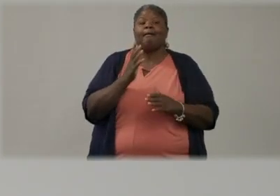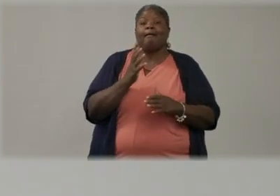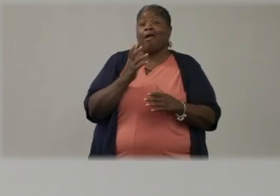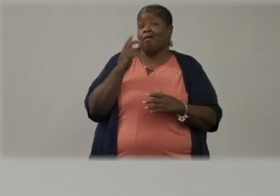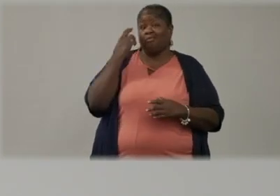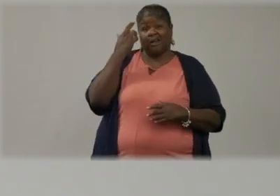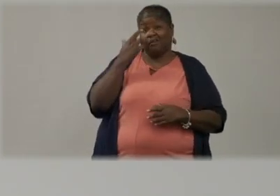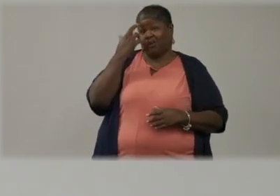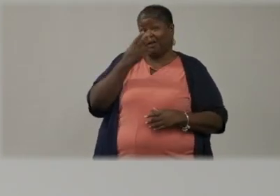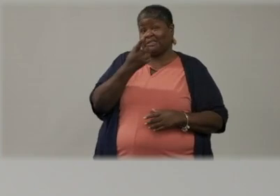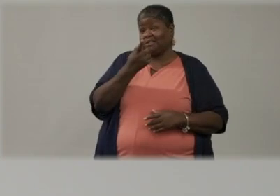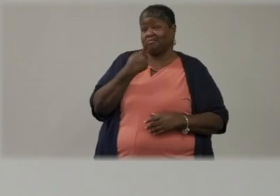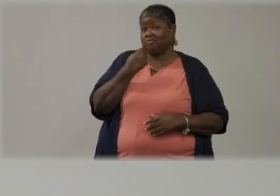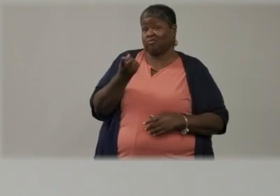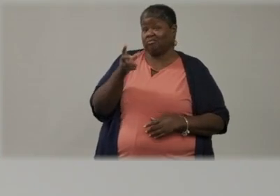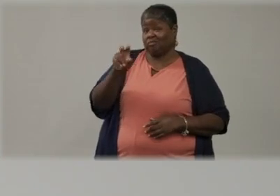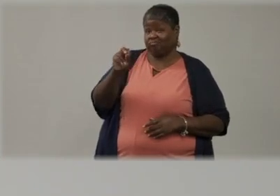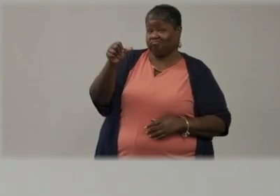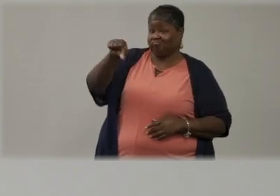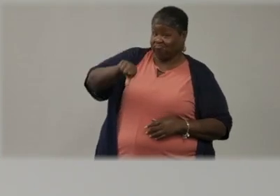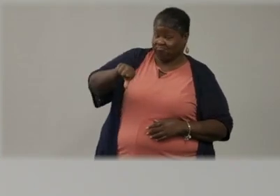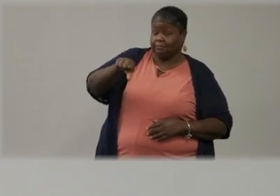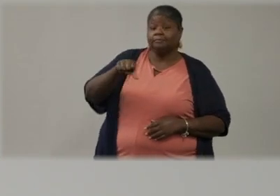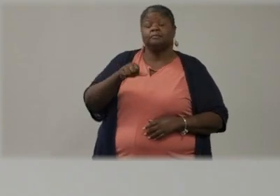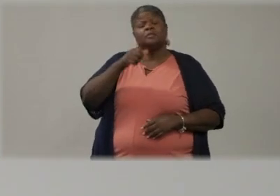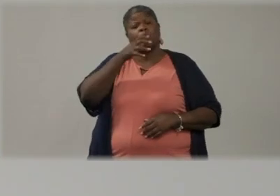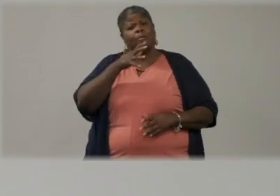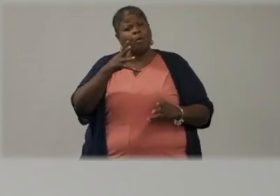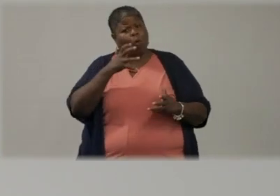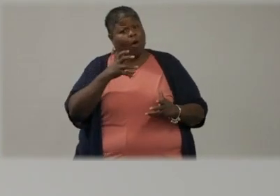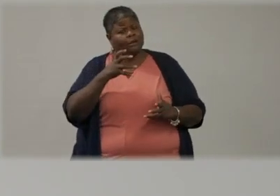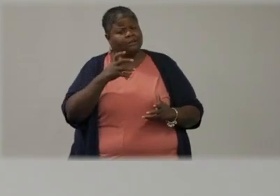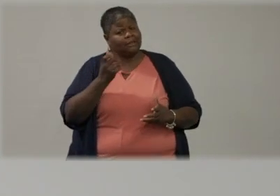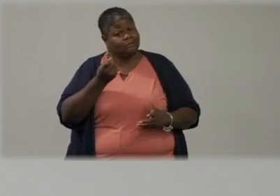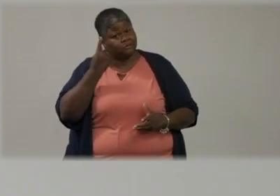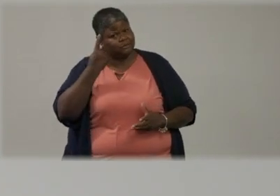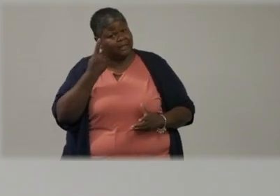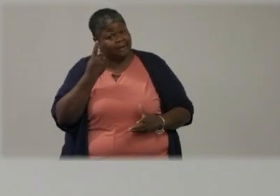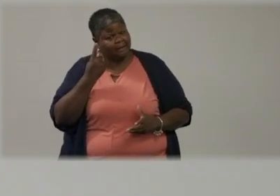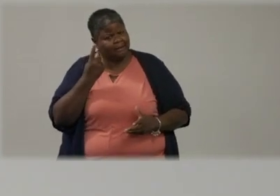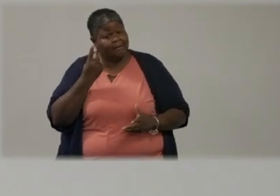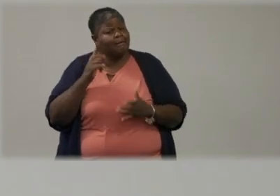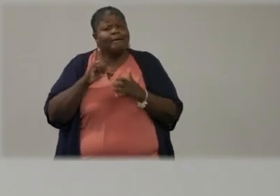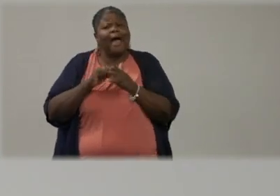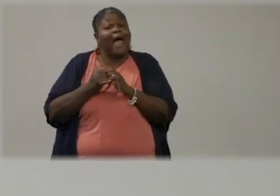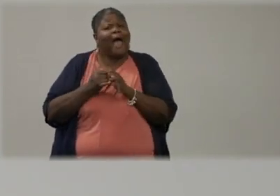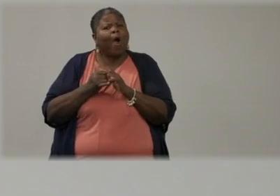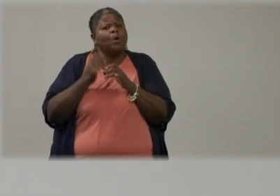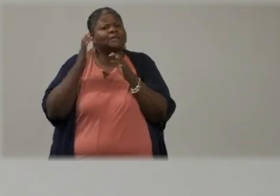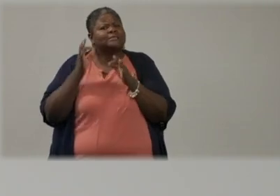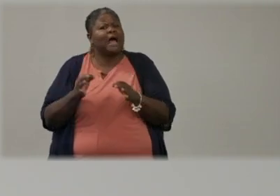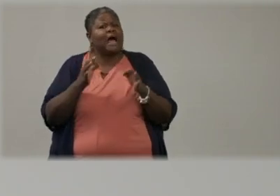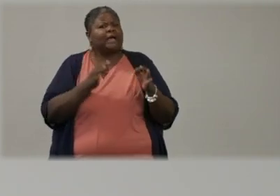whatever reason, it was denied. So she wanted to get a better handle on how these decisions are made. Where